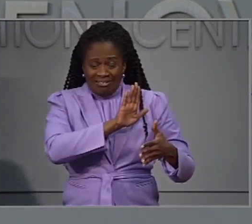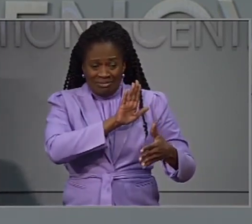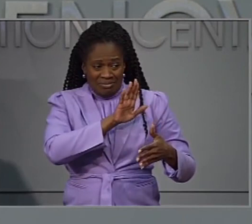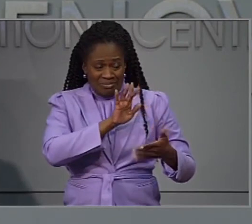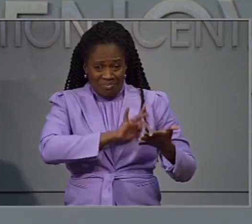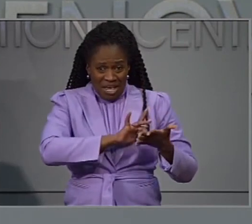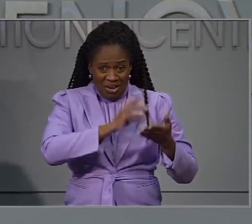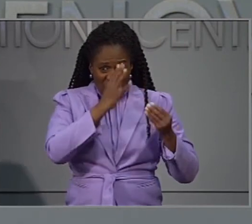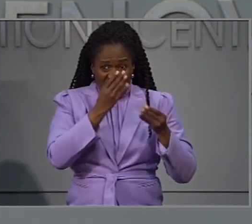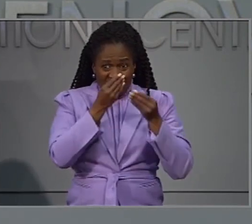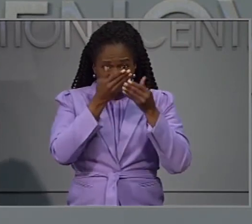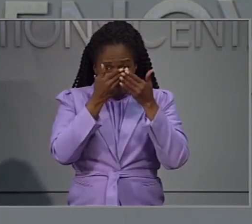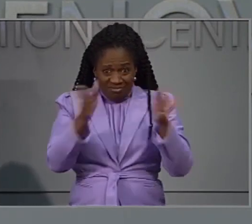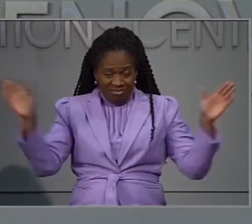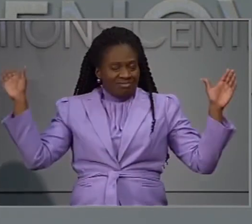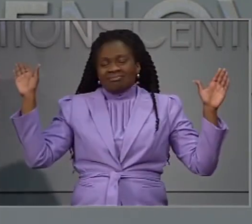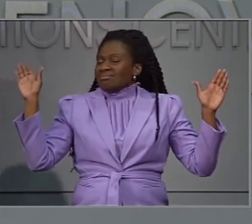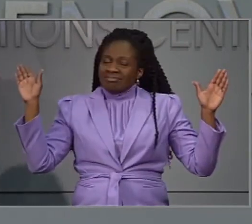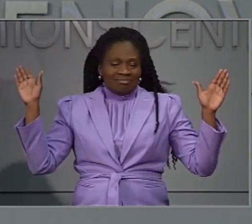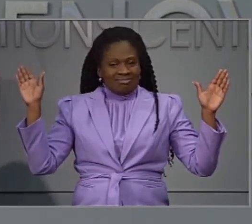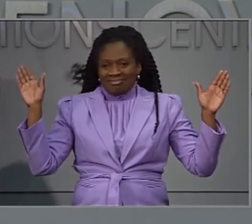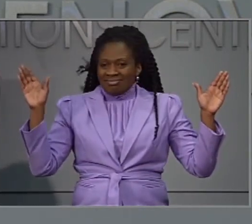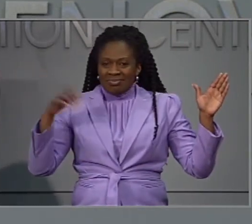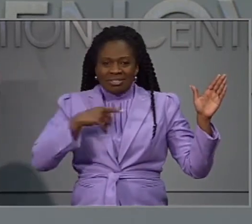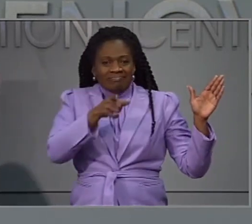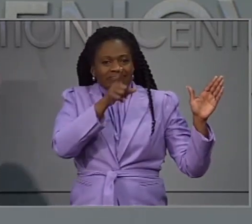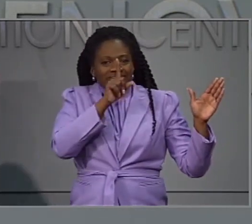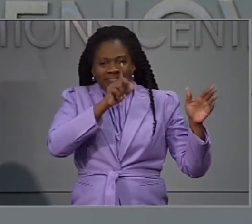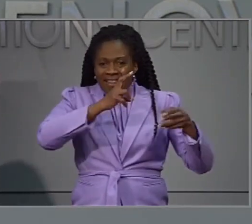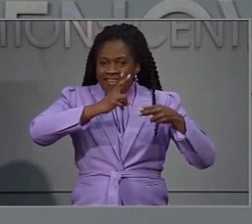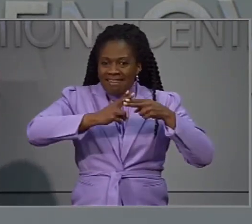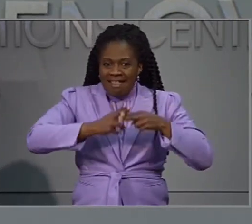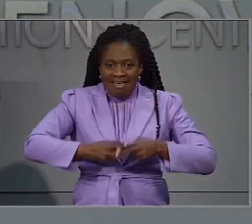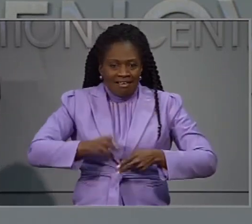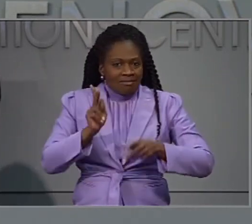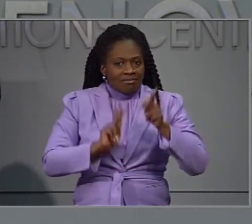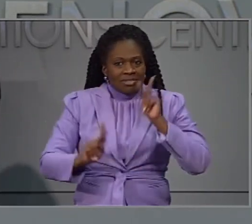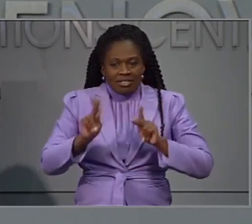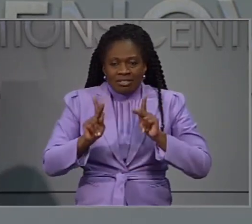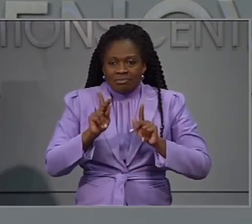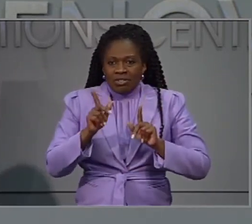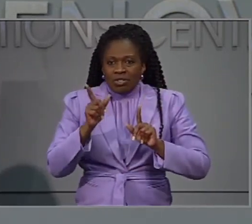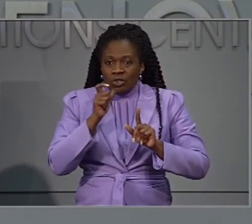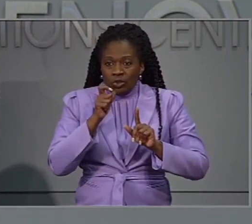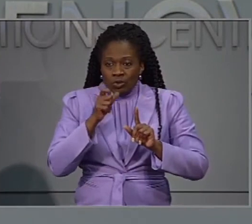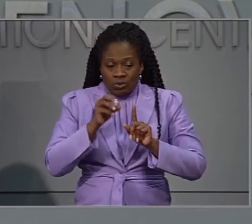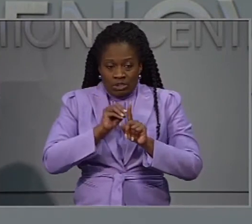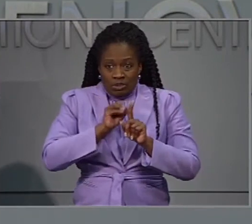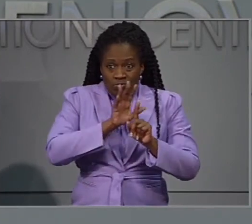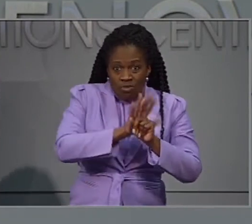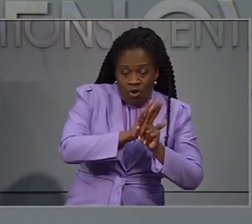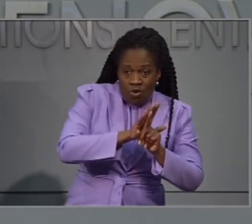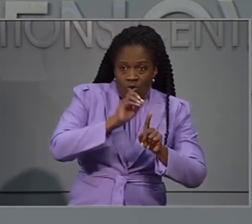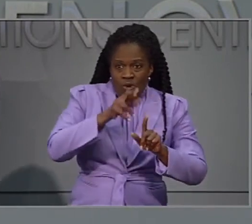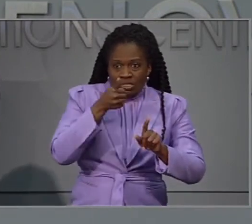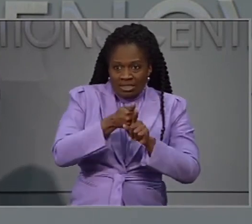medical information. We do not release the names of people who have either been exposed or